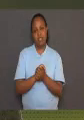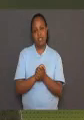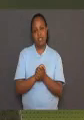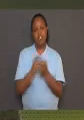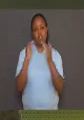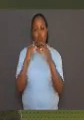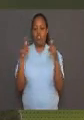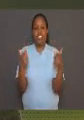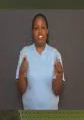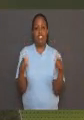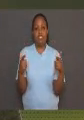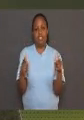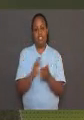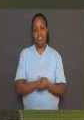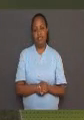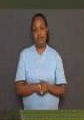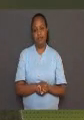equal opportunities,